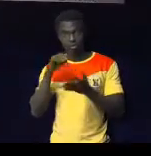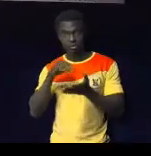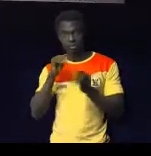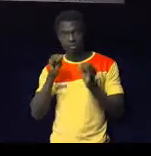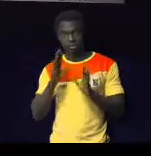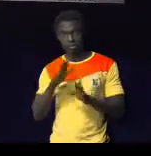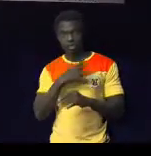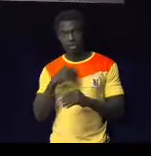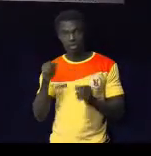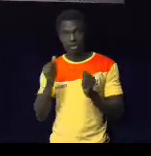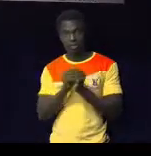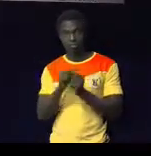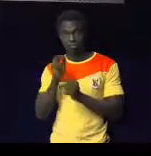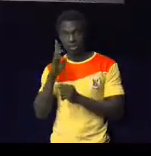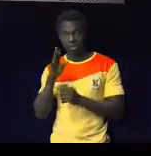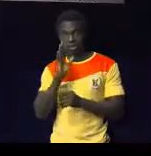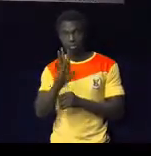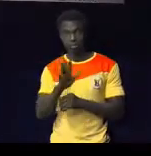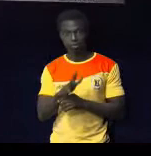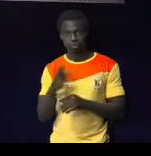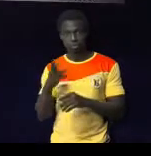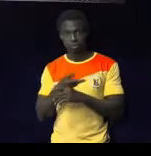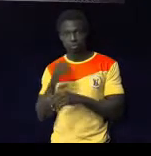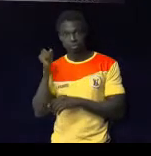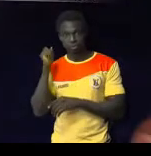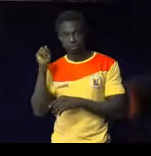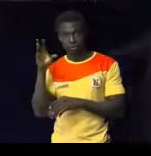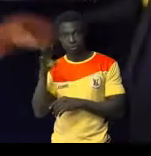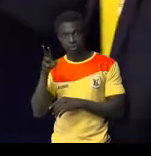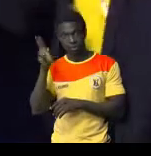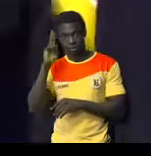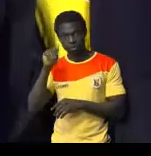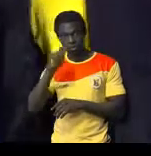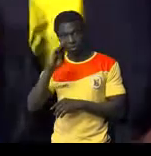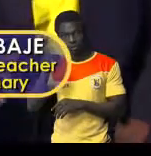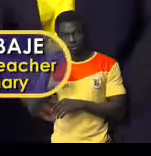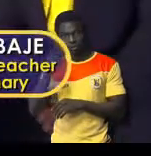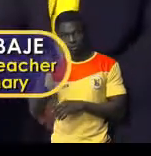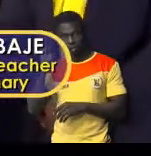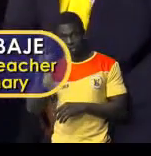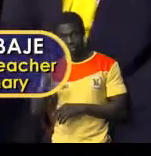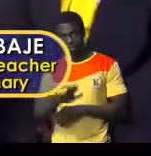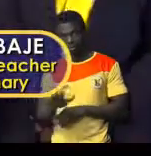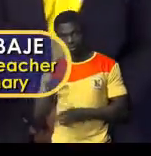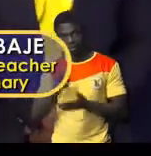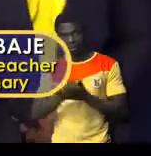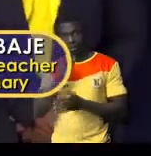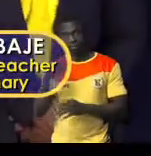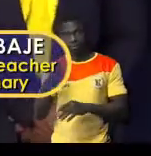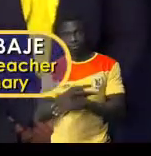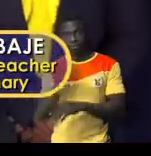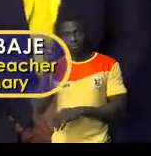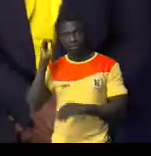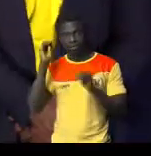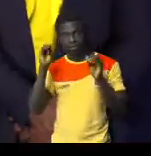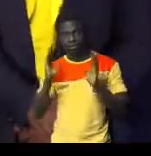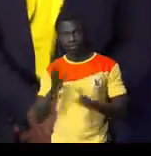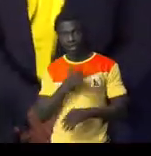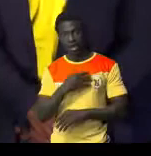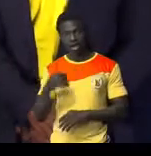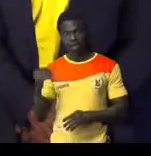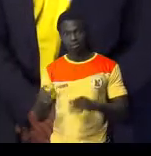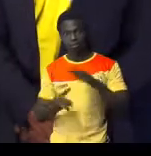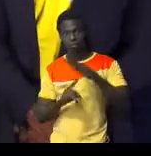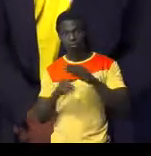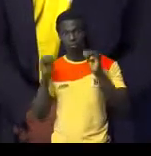your wonderful teachers, the mathematician, Uncle Agbaje. Hello, children. That's your mathematics teacher,